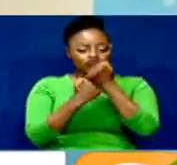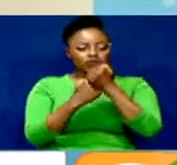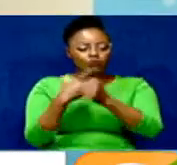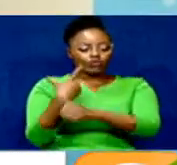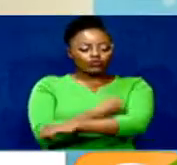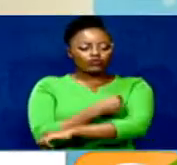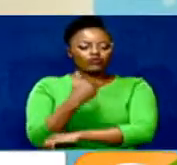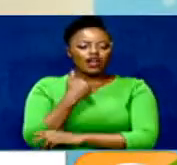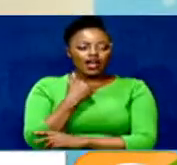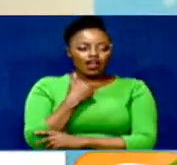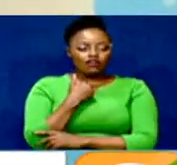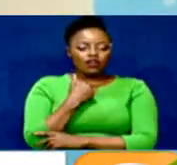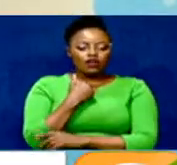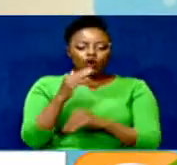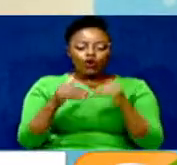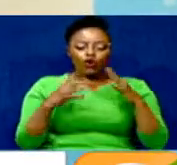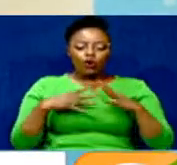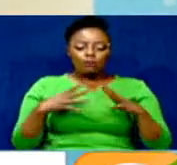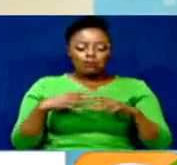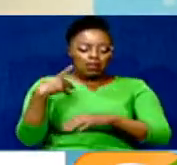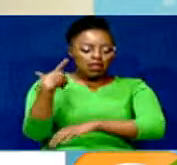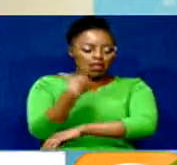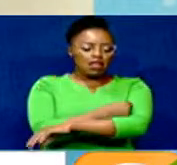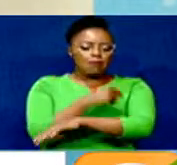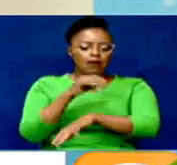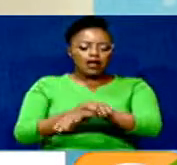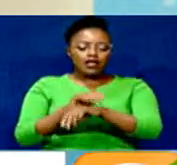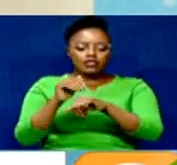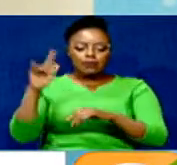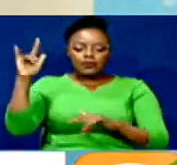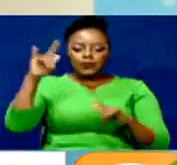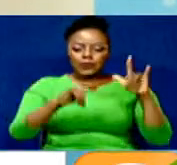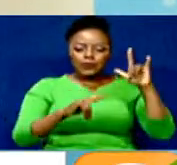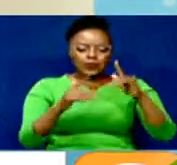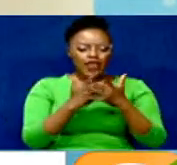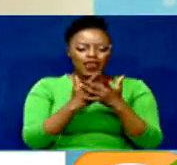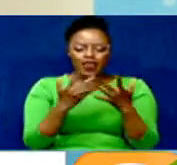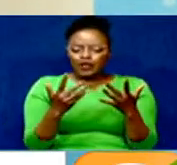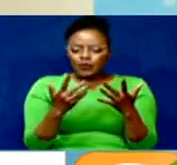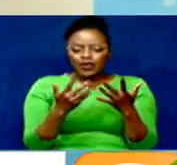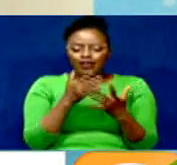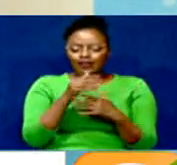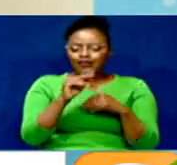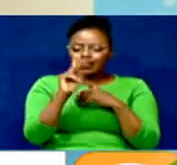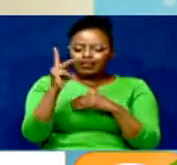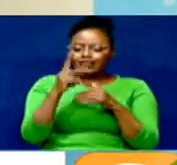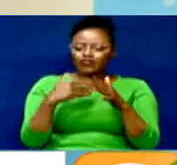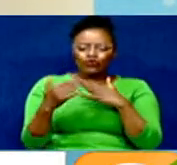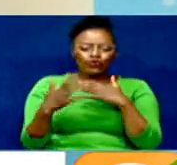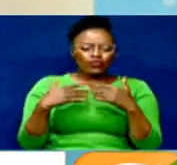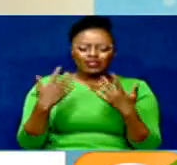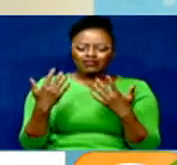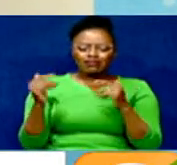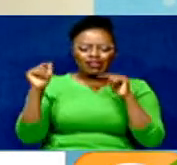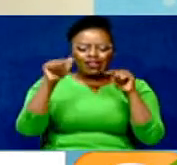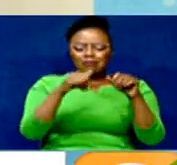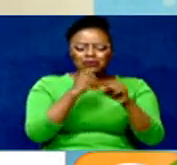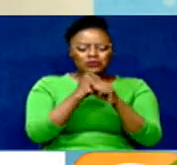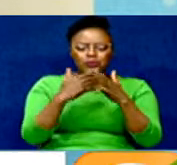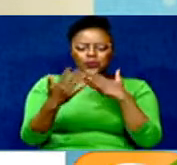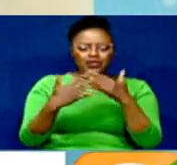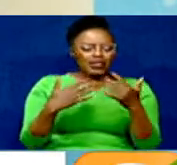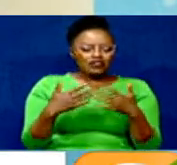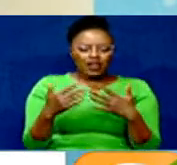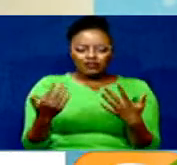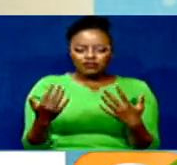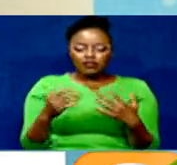All unvaccinated travellers arriving at any port of entry into Kenya for whatever reason are required to be